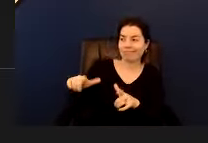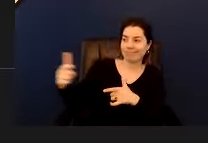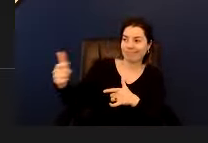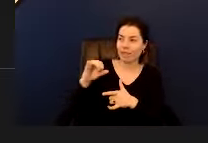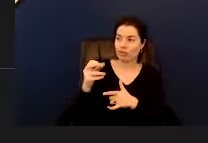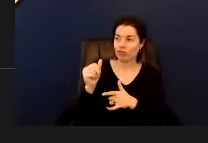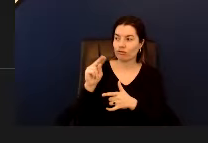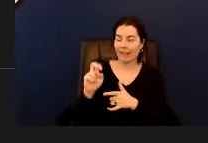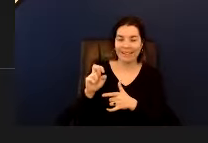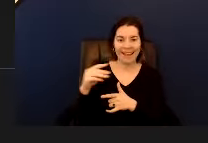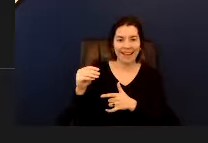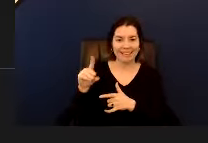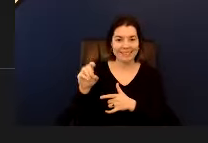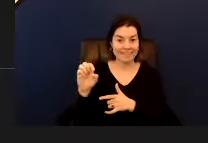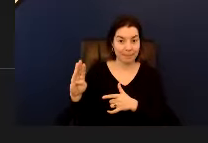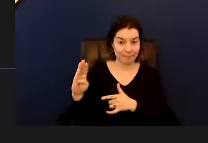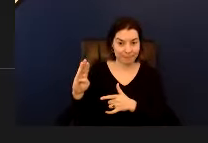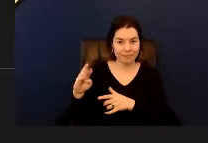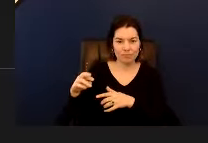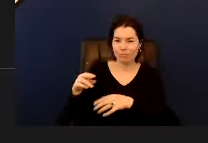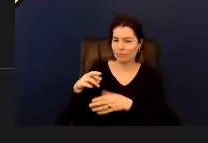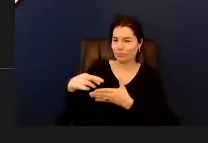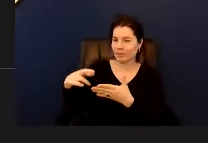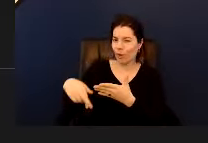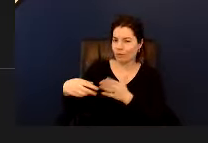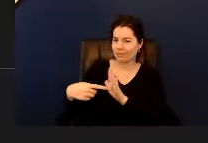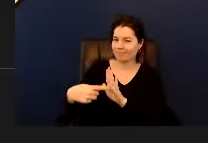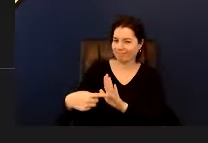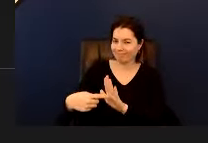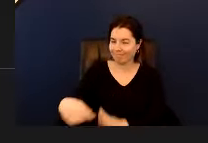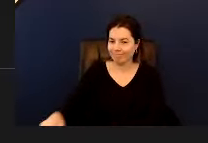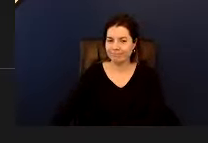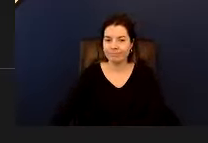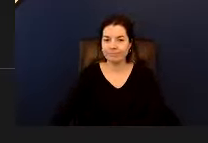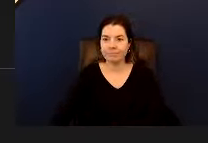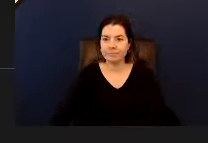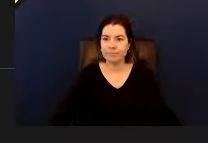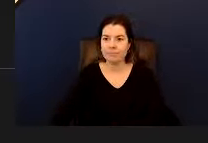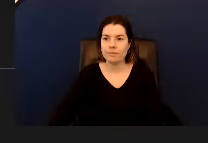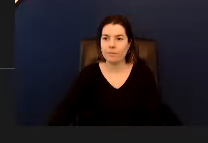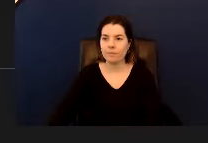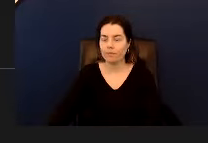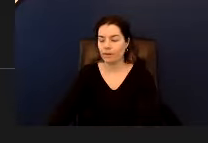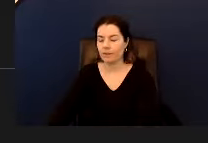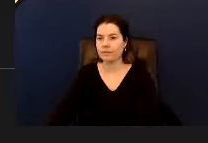to report out the information that we were able to collect through that survey.